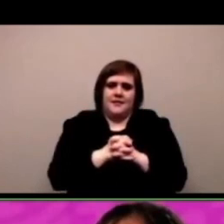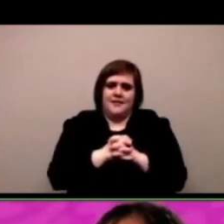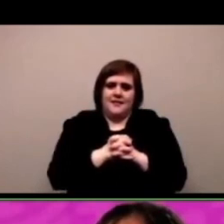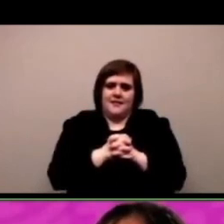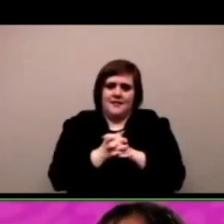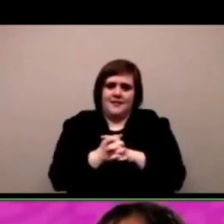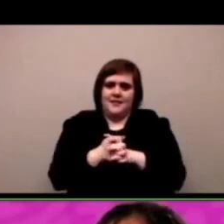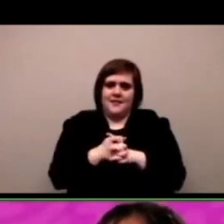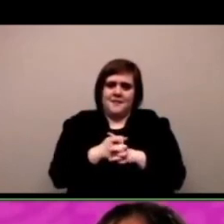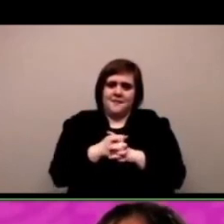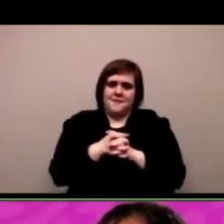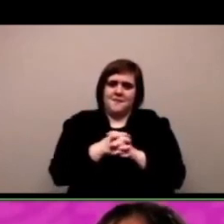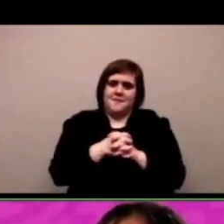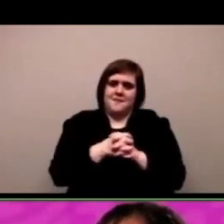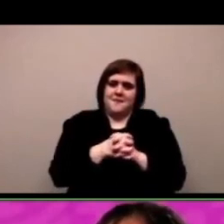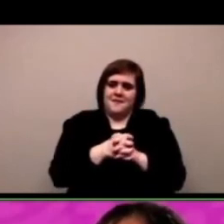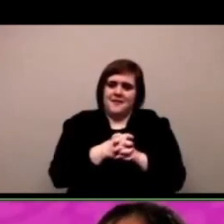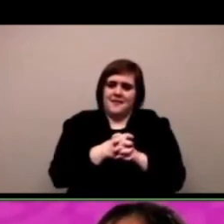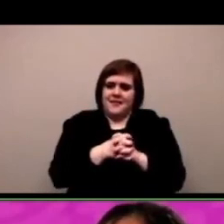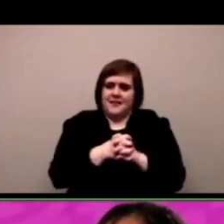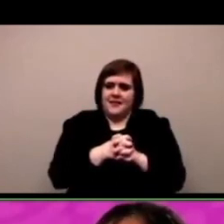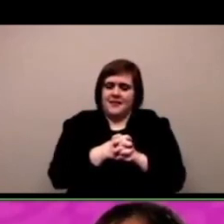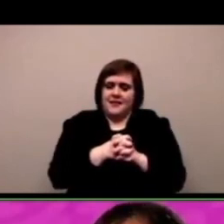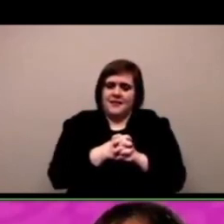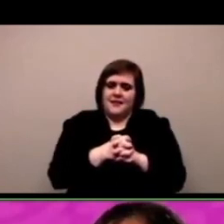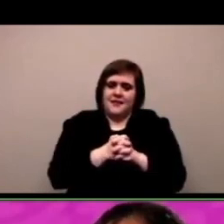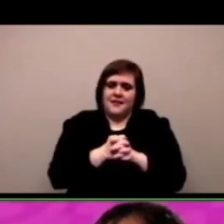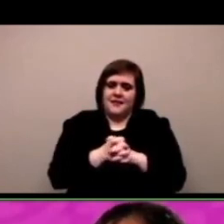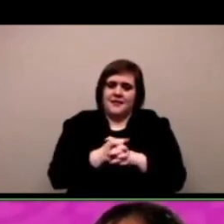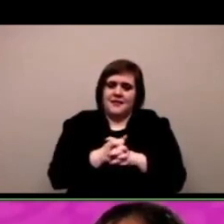Now it's almost zero gravity.